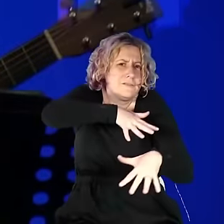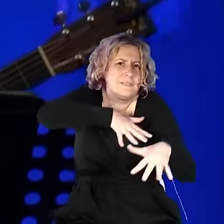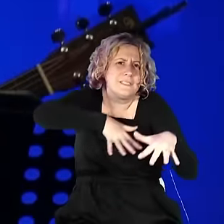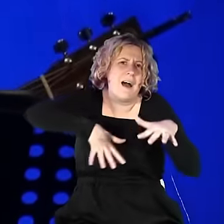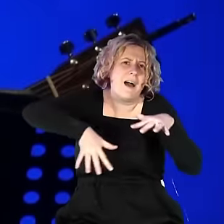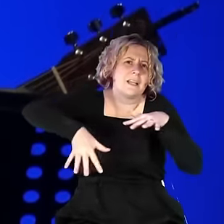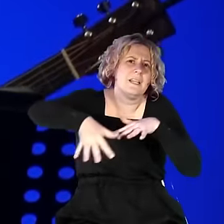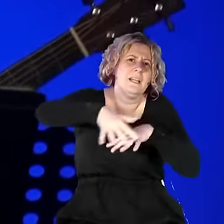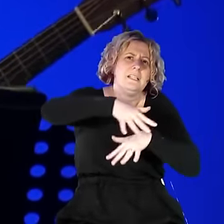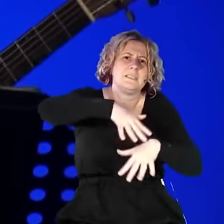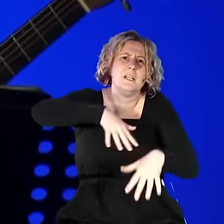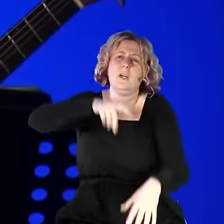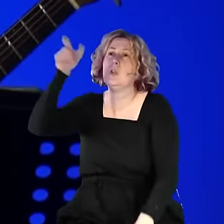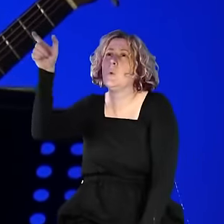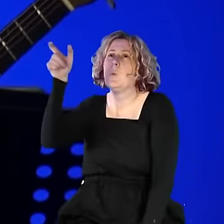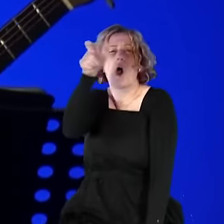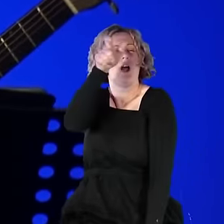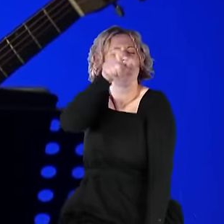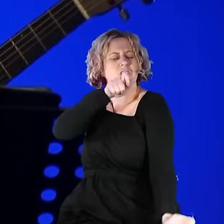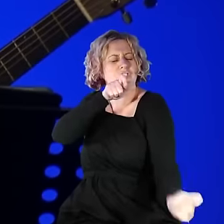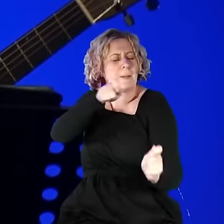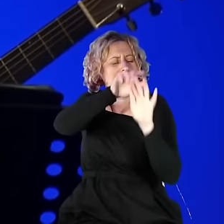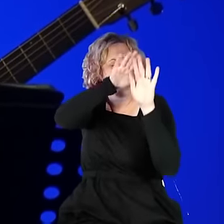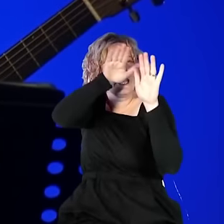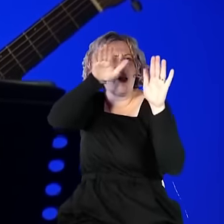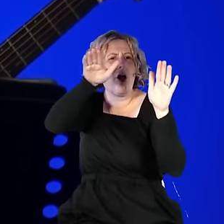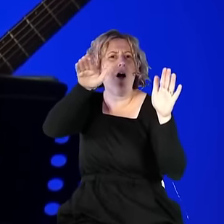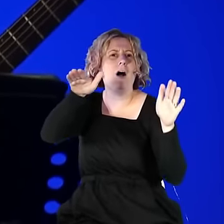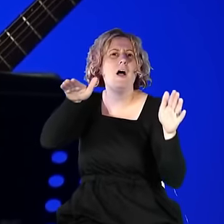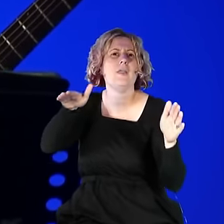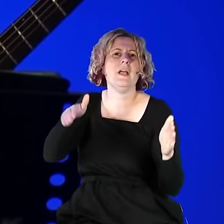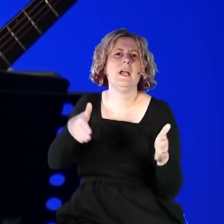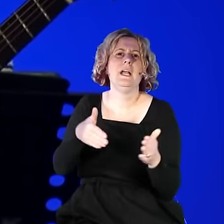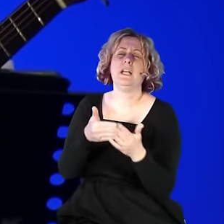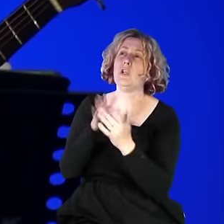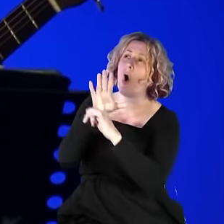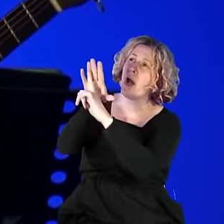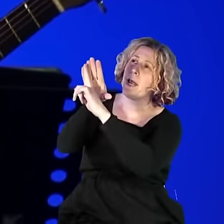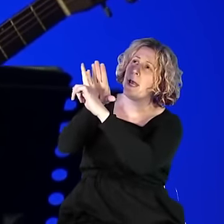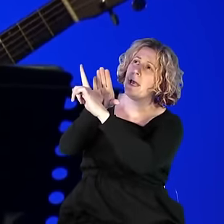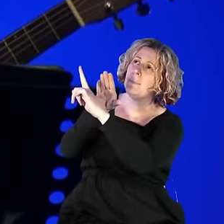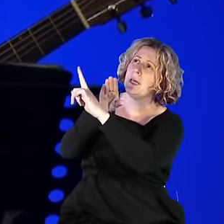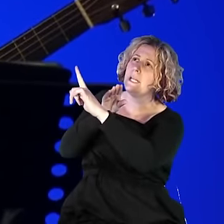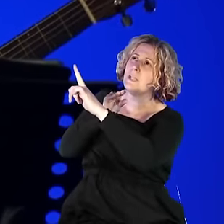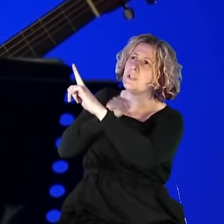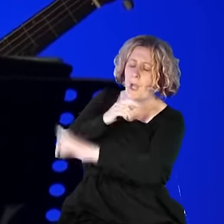Chaos of darkness, your word shaped the earth. In your